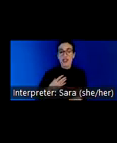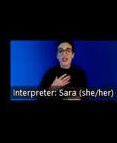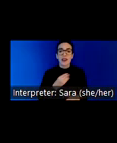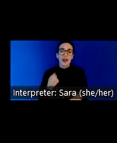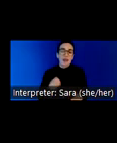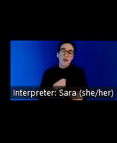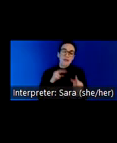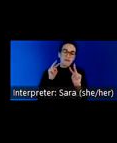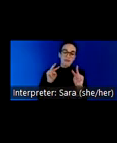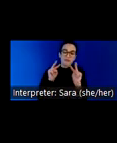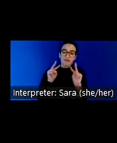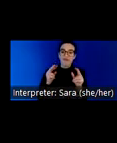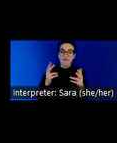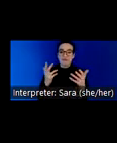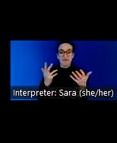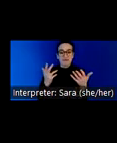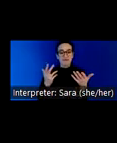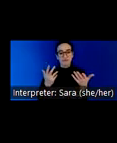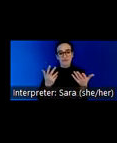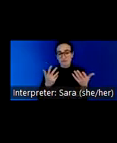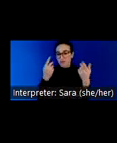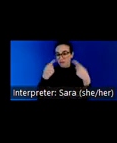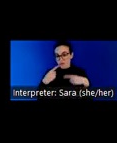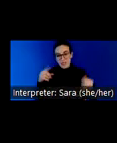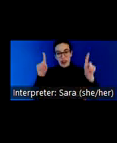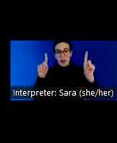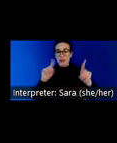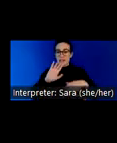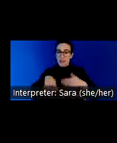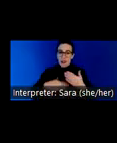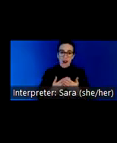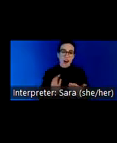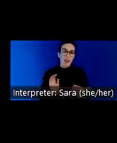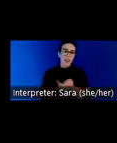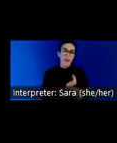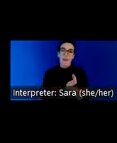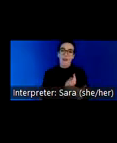to accomplish all of our goals this year. Thanks.